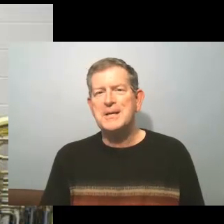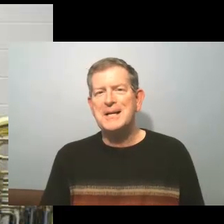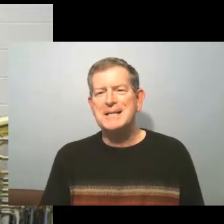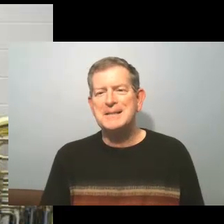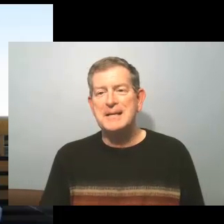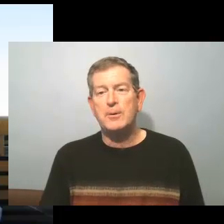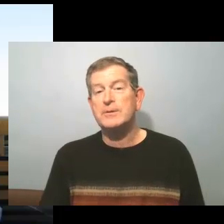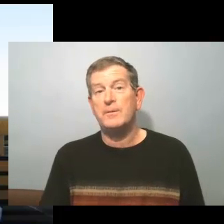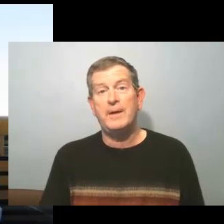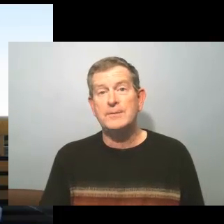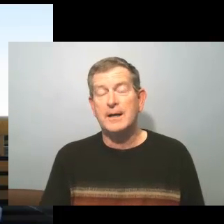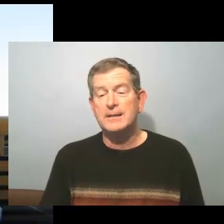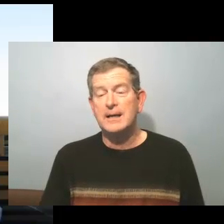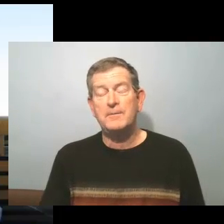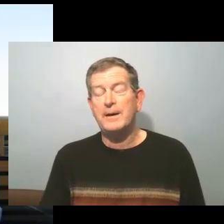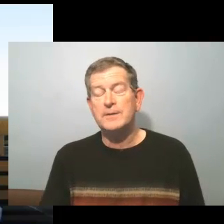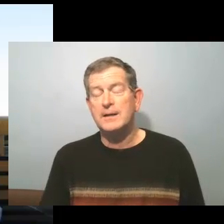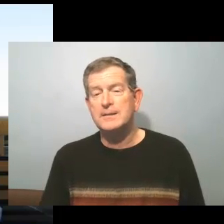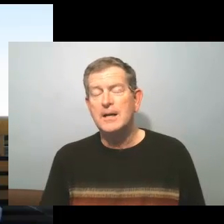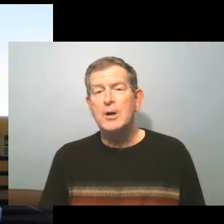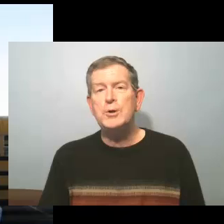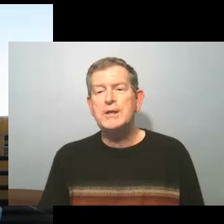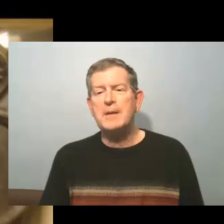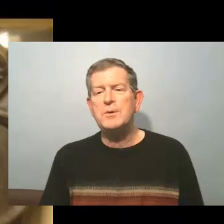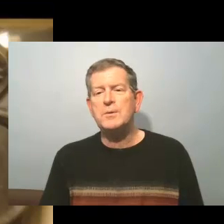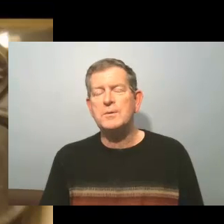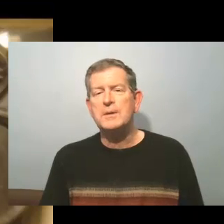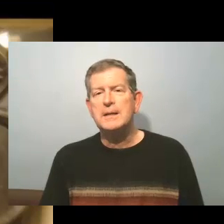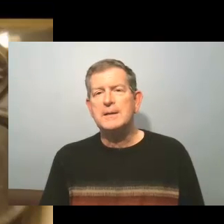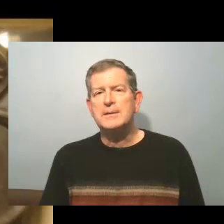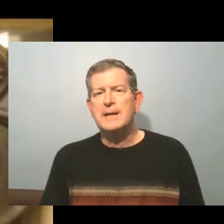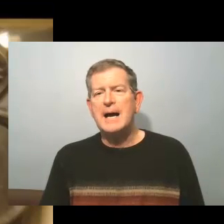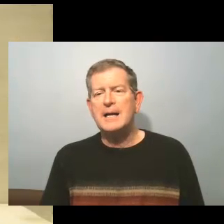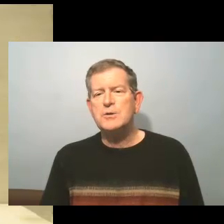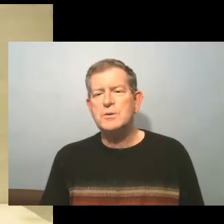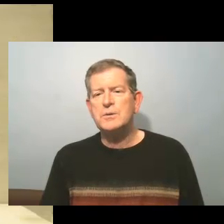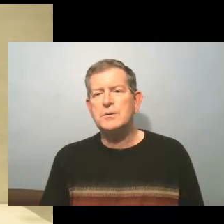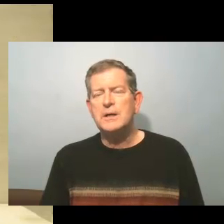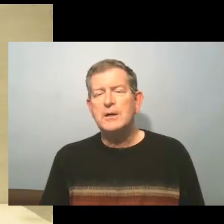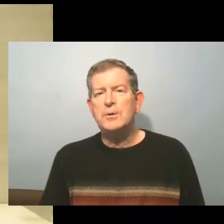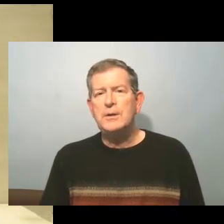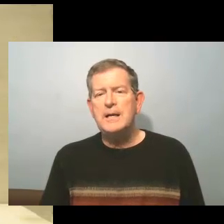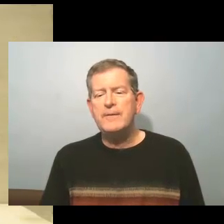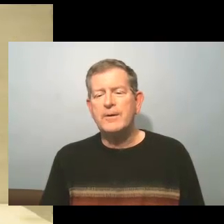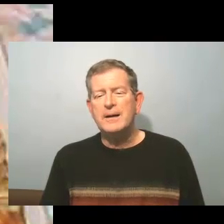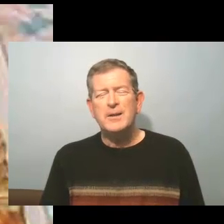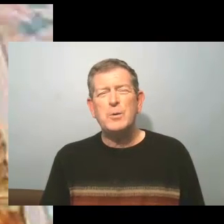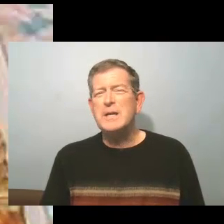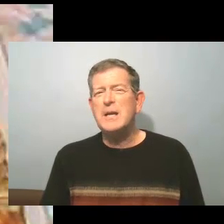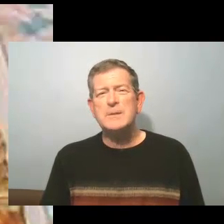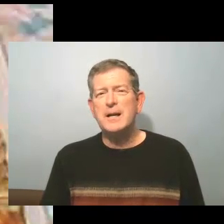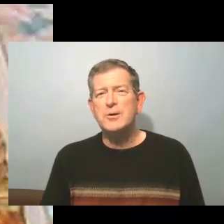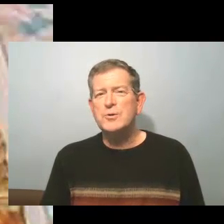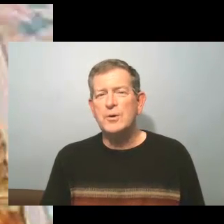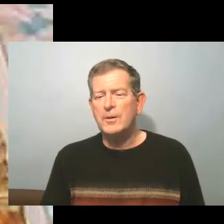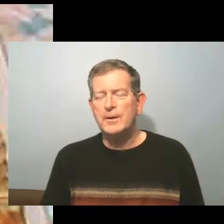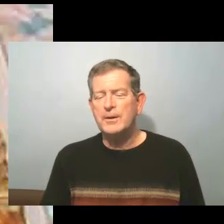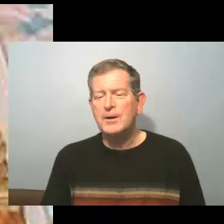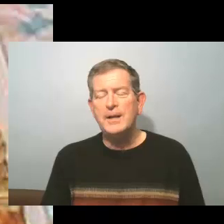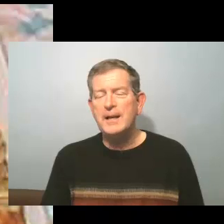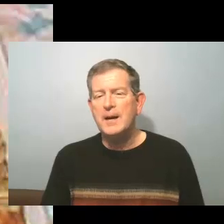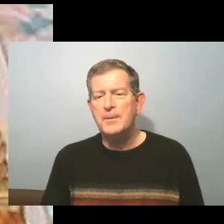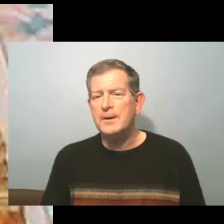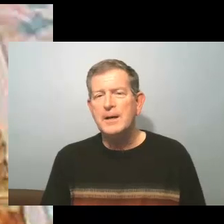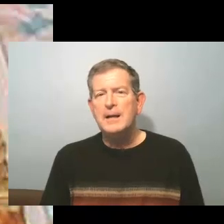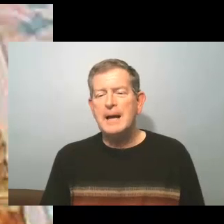la musique classique. Well, it was in 5 seconds. I had 5 seconds. Le camion, la radio, le livre. The green team's out of control.